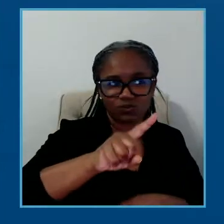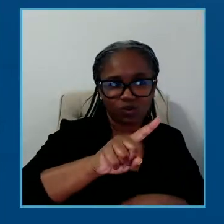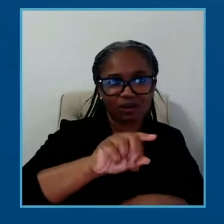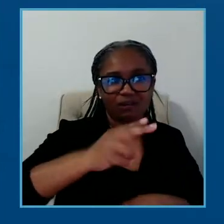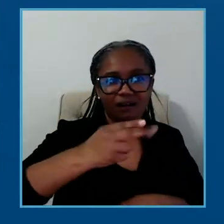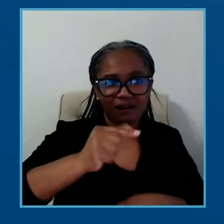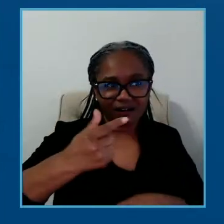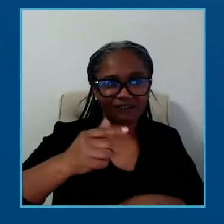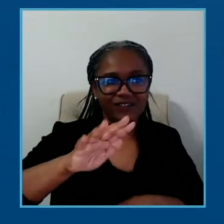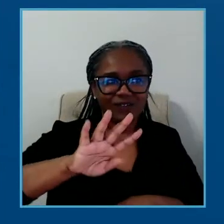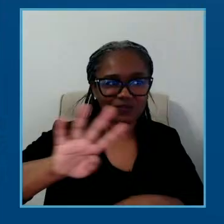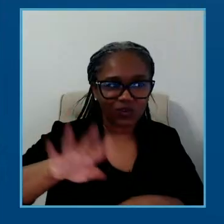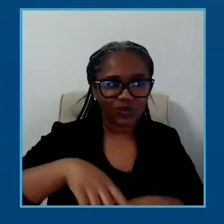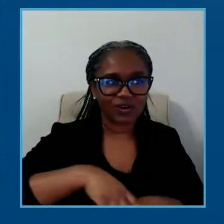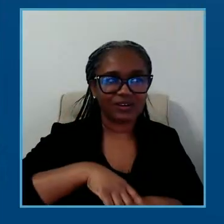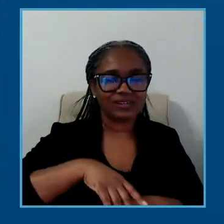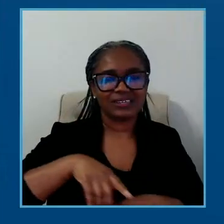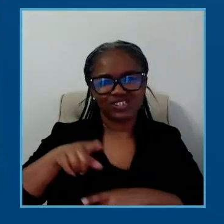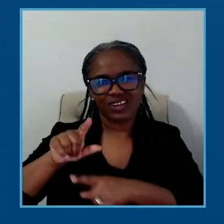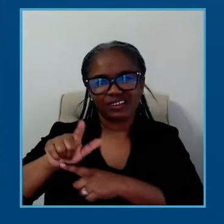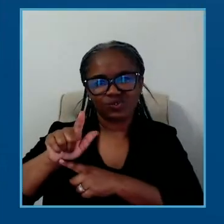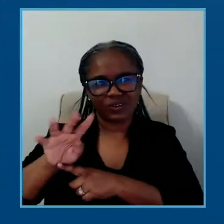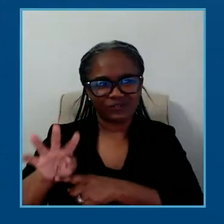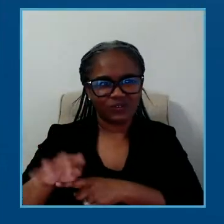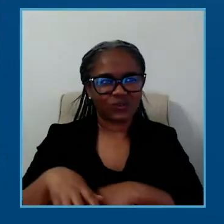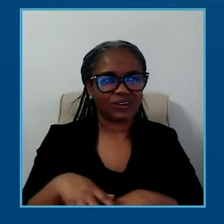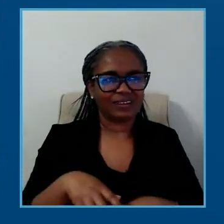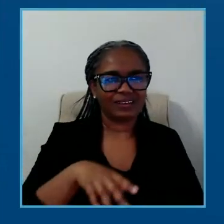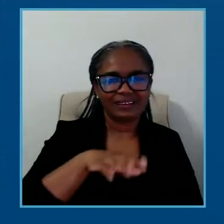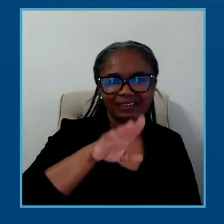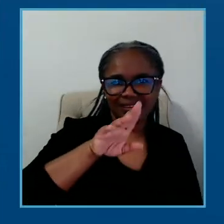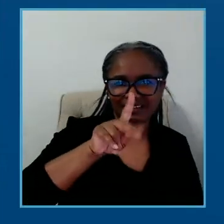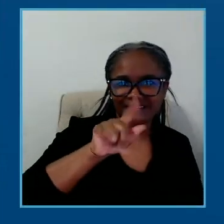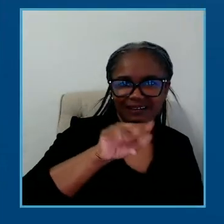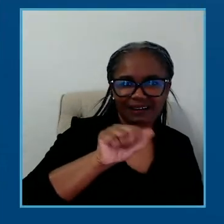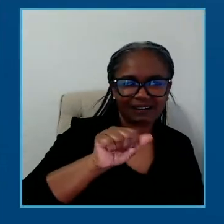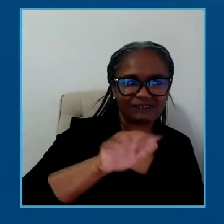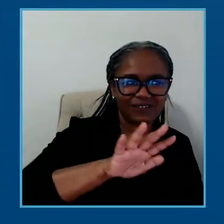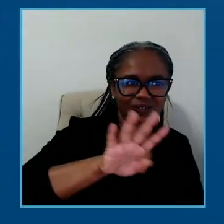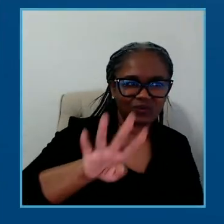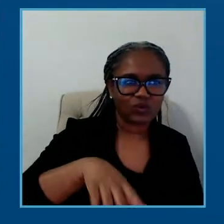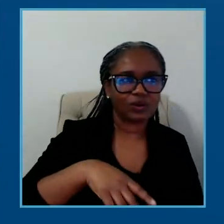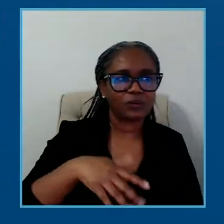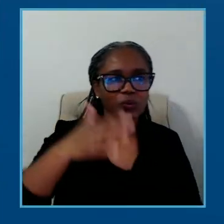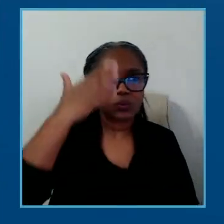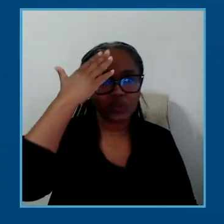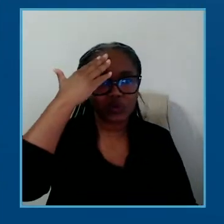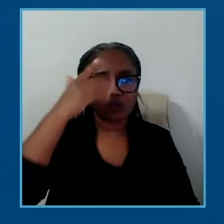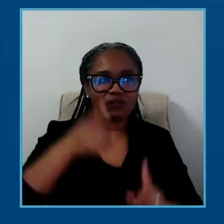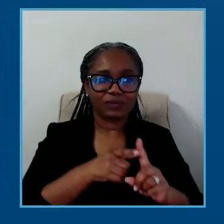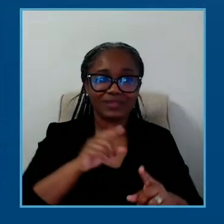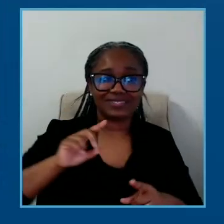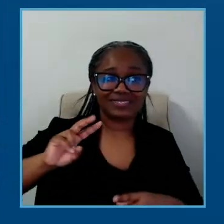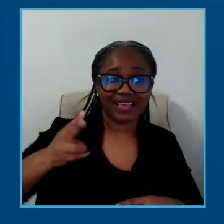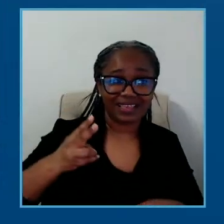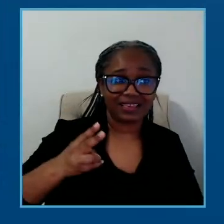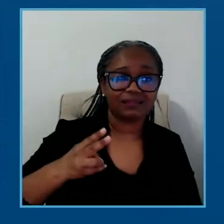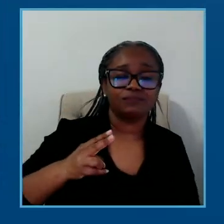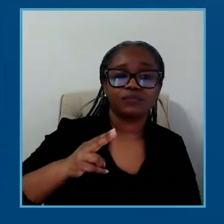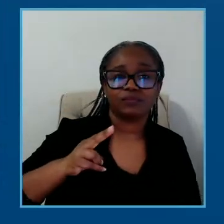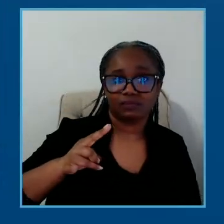votes, and Ms. Free got 54.5 votes. And then, as we know, on ballot three, Kenyatta got 298, Hogg